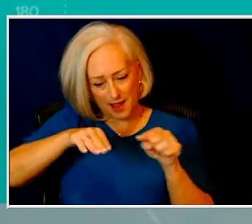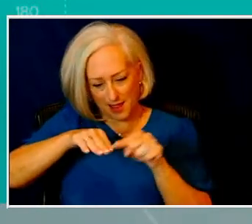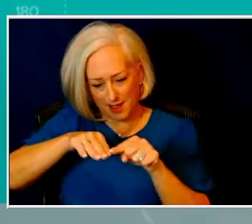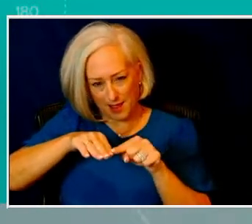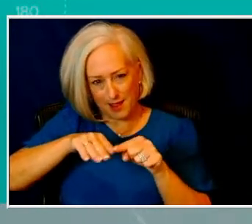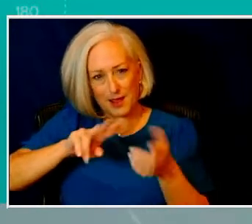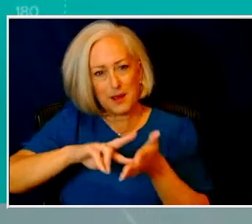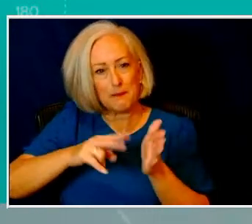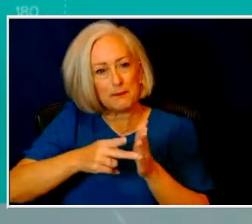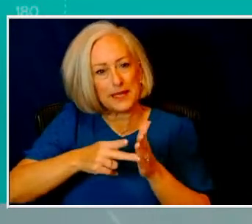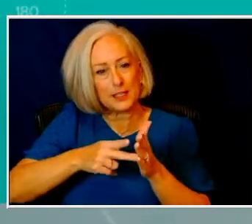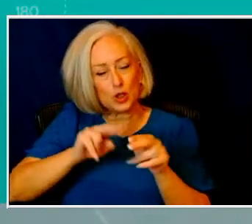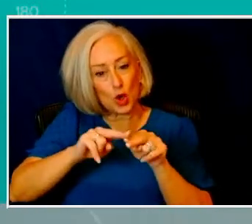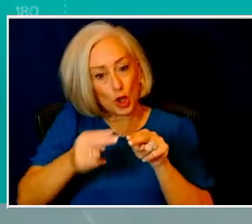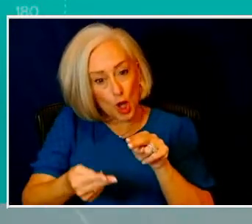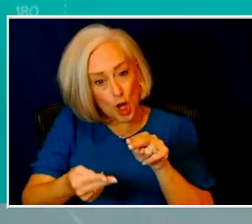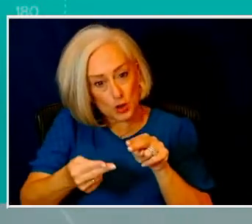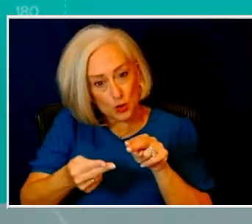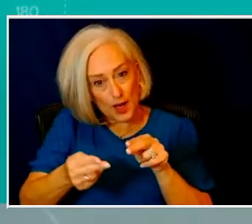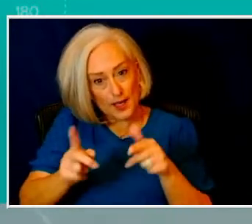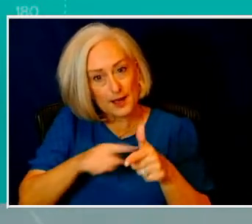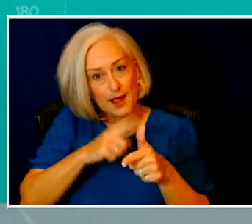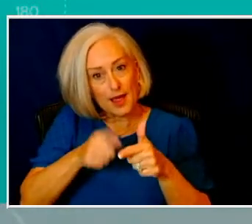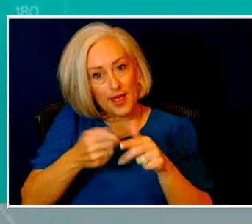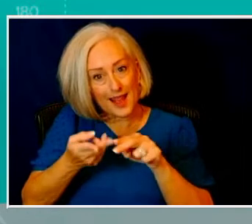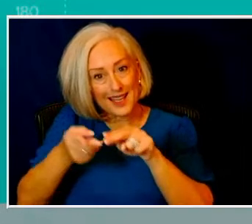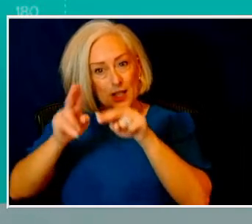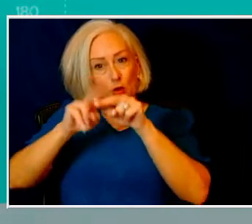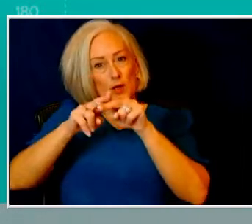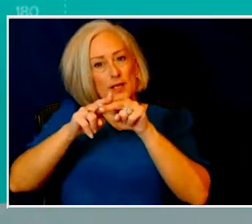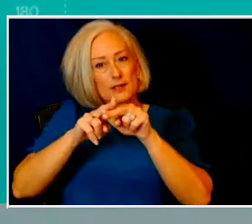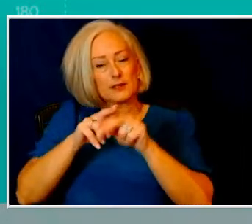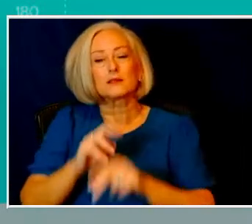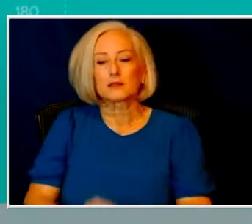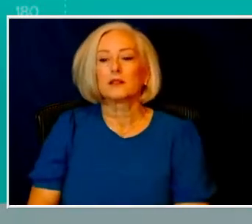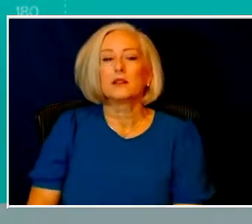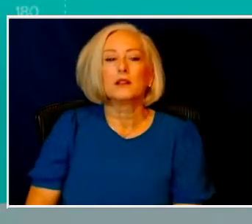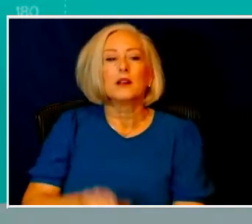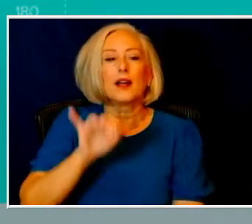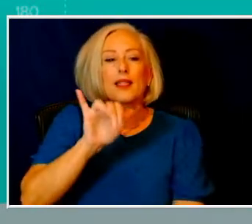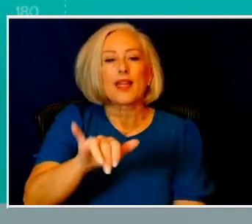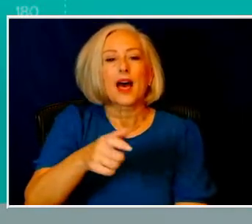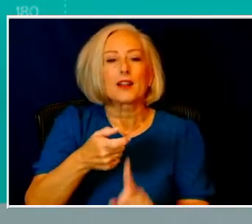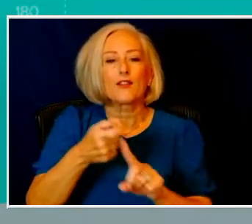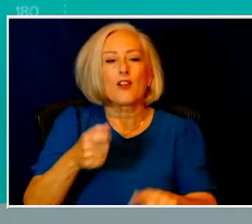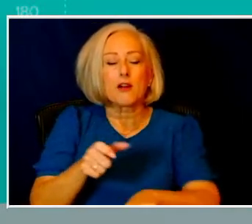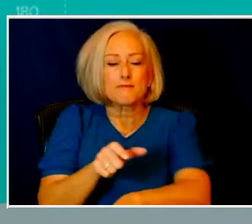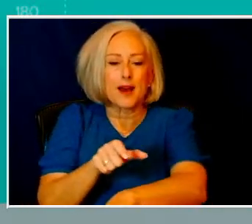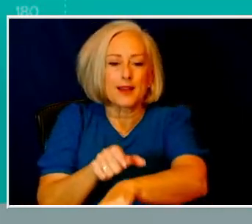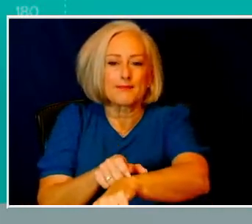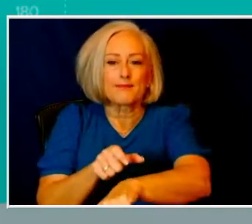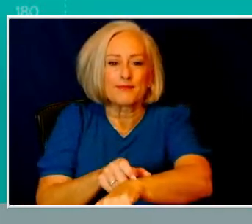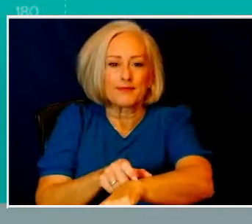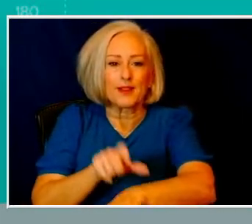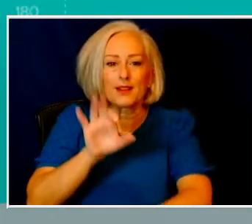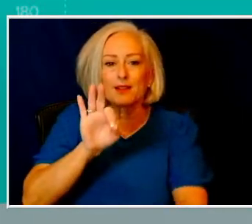reflect when we see those kind of little blips? Those are taken from my Fitbit, and I have data way back when. And so I